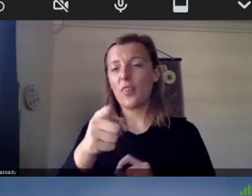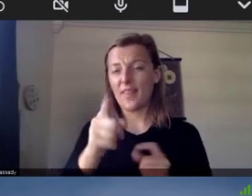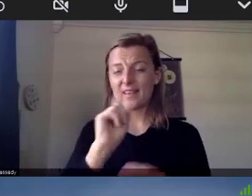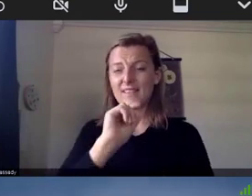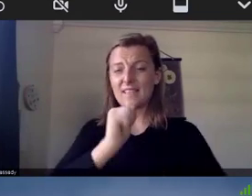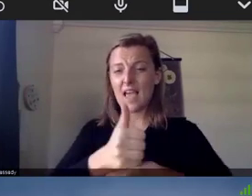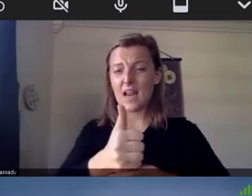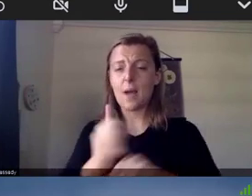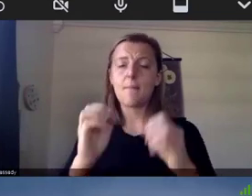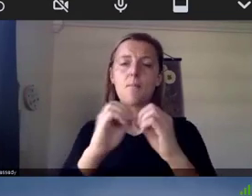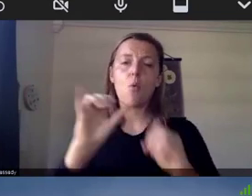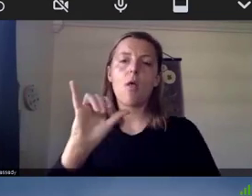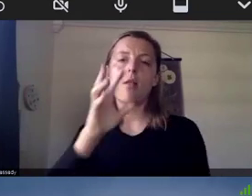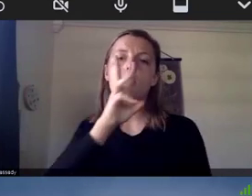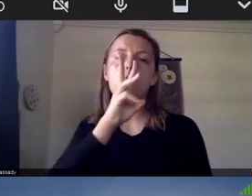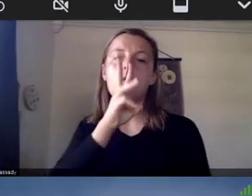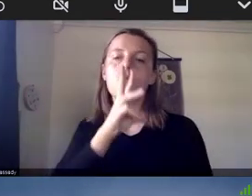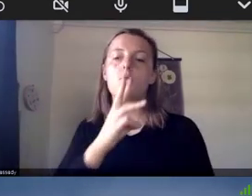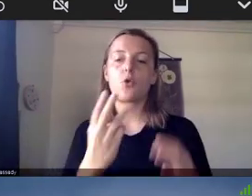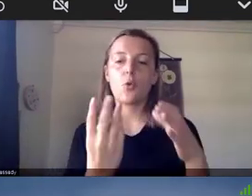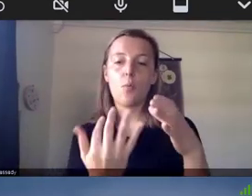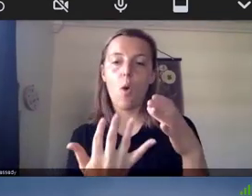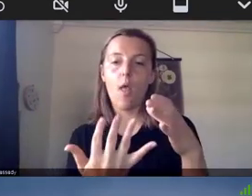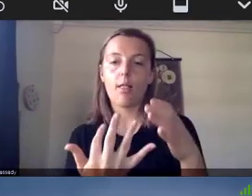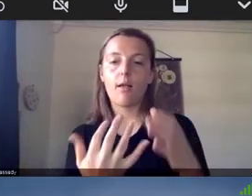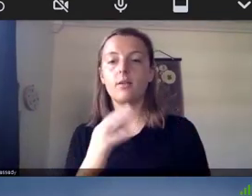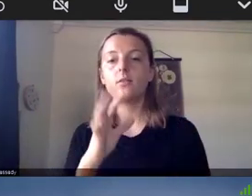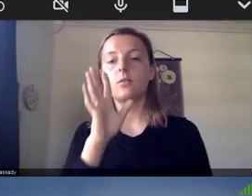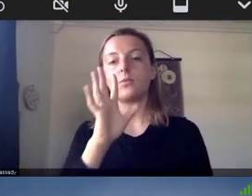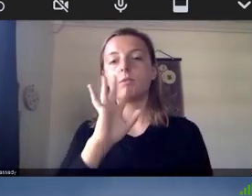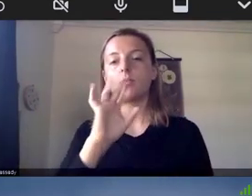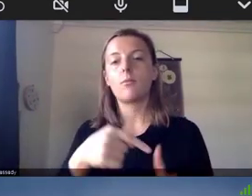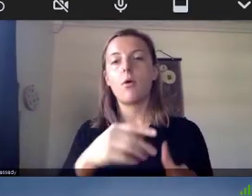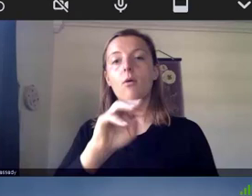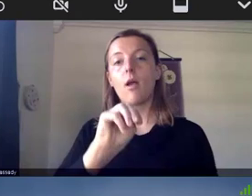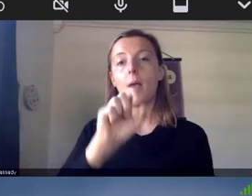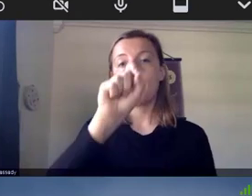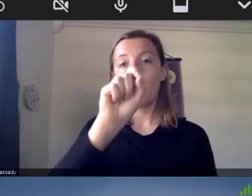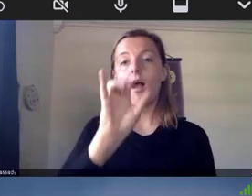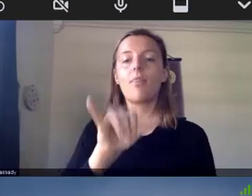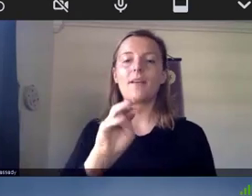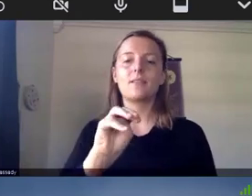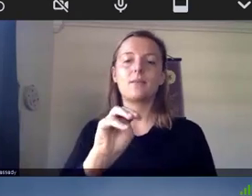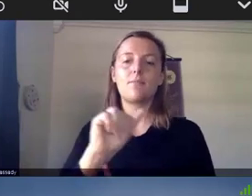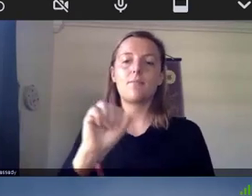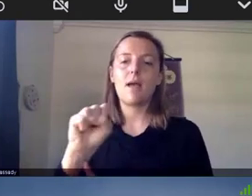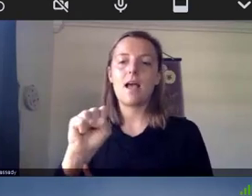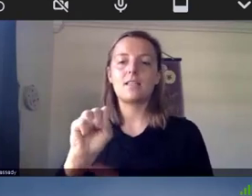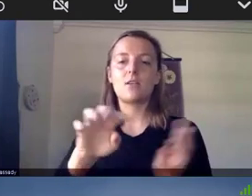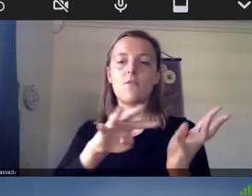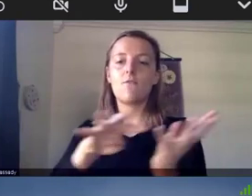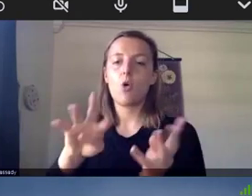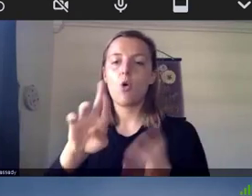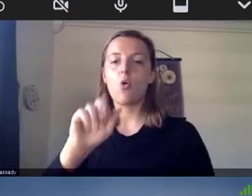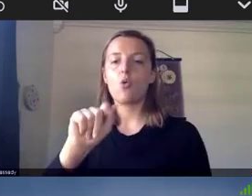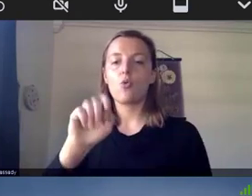we're talking about M dot is the mass flow rate of water boiling. And then we'd multiply that by the latent heat of vaporization, which is H